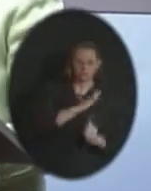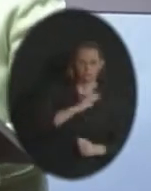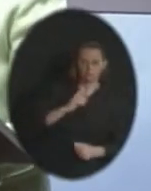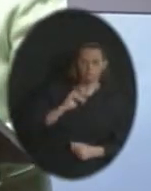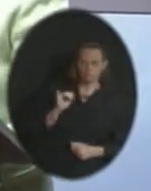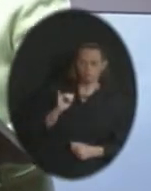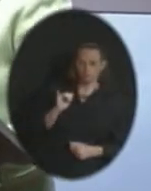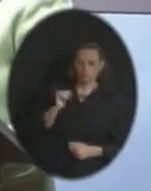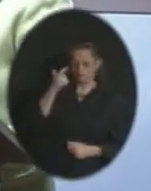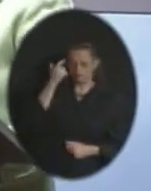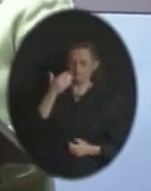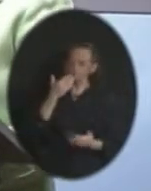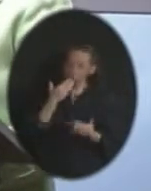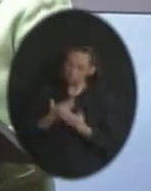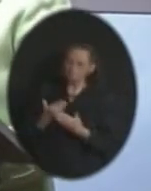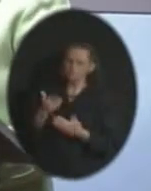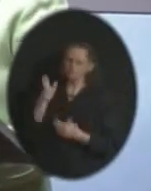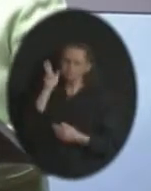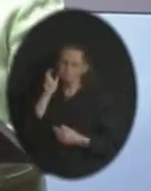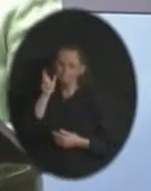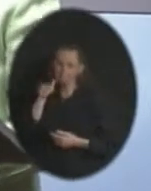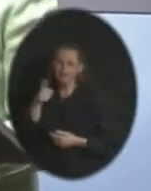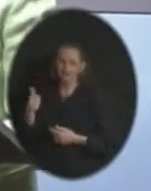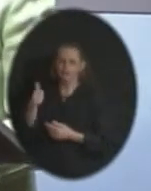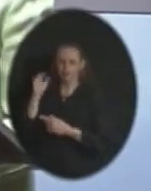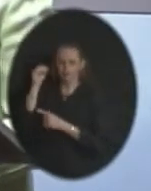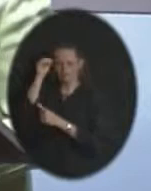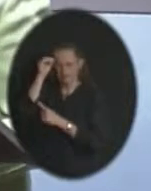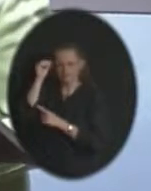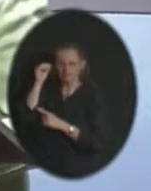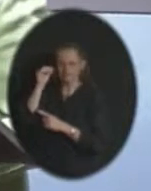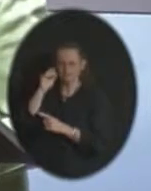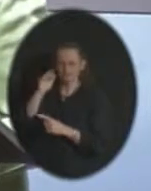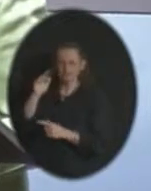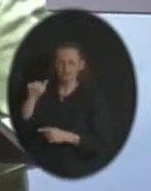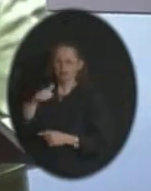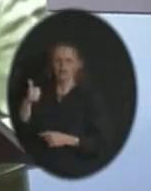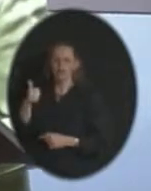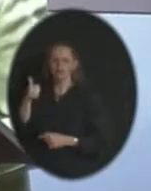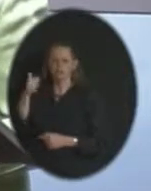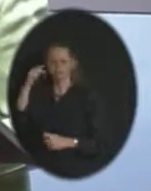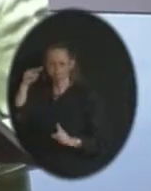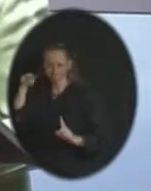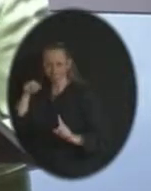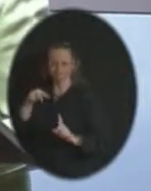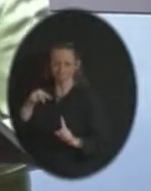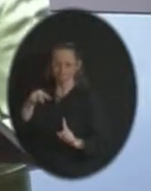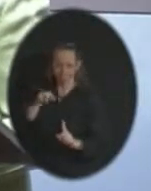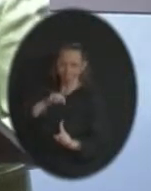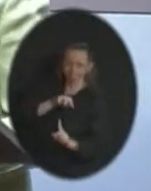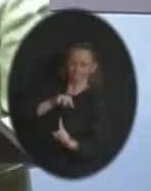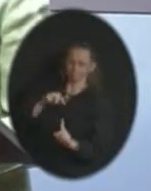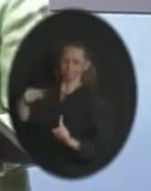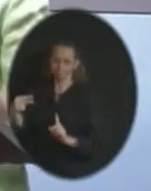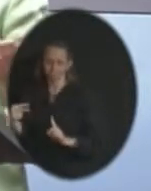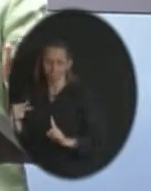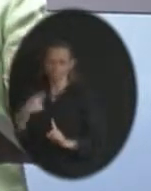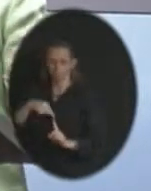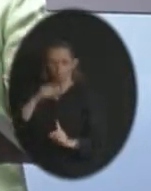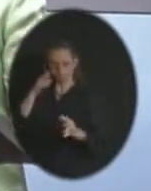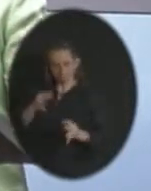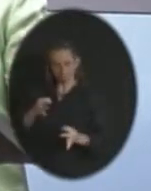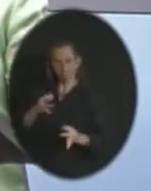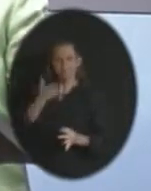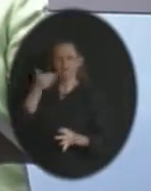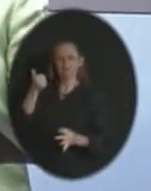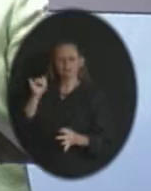hear other opinions and other points of view. It helps us make better decisions. I want to thank my